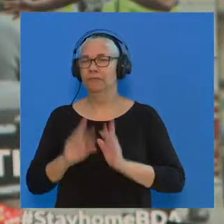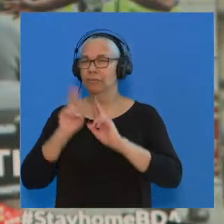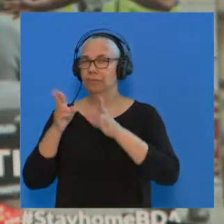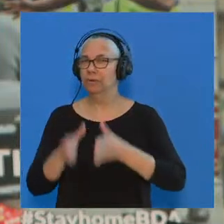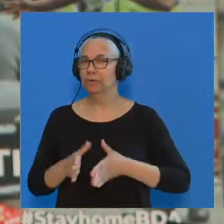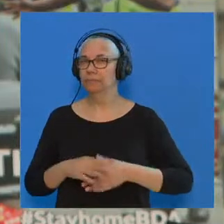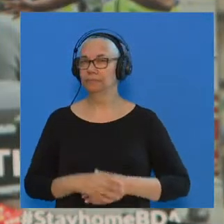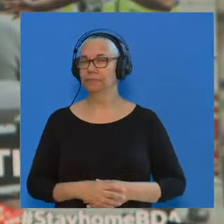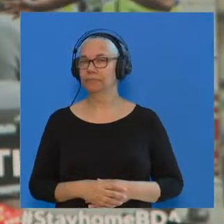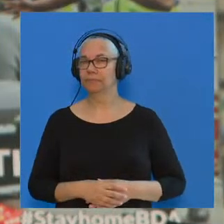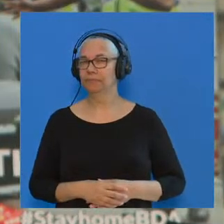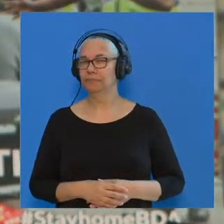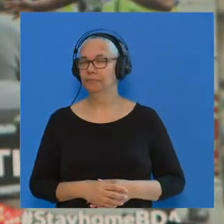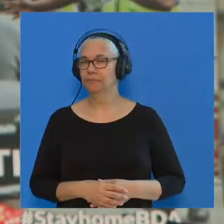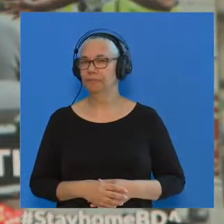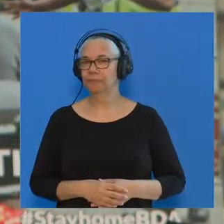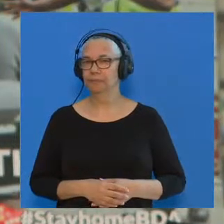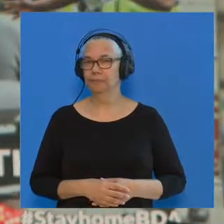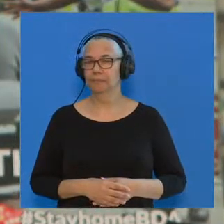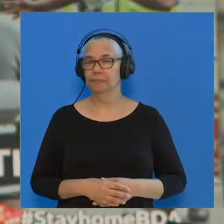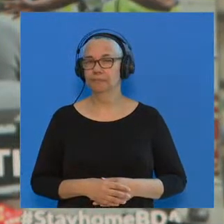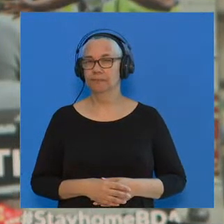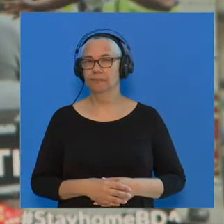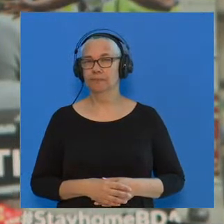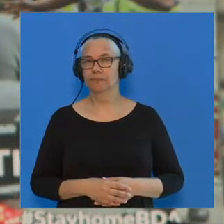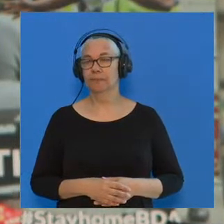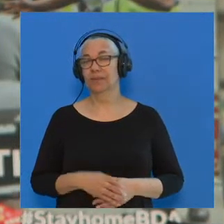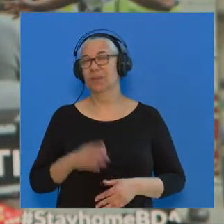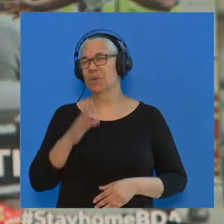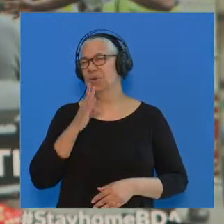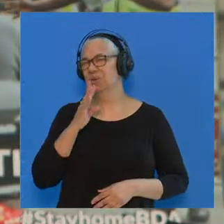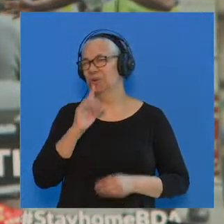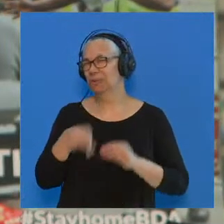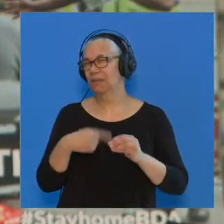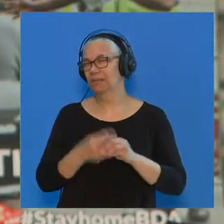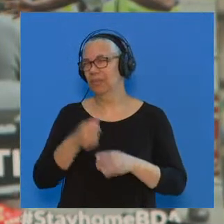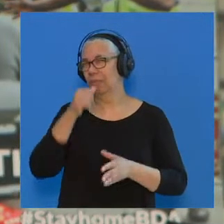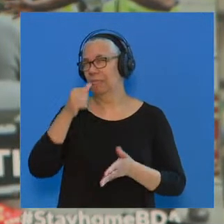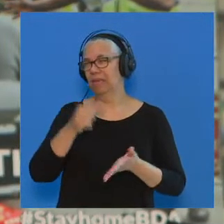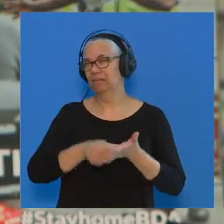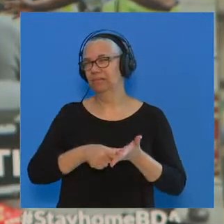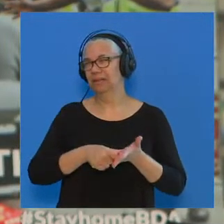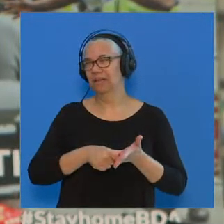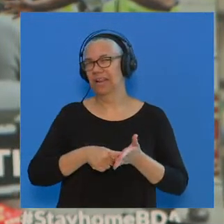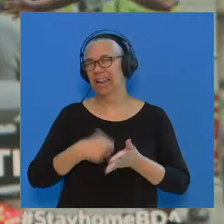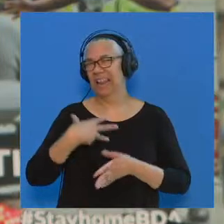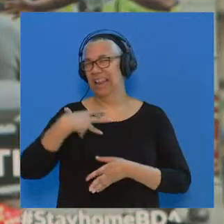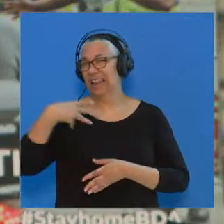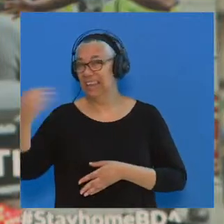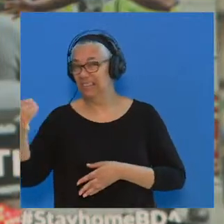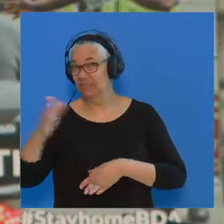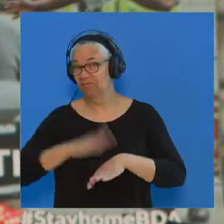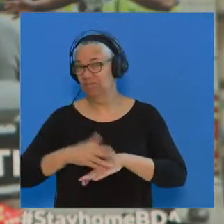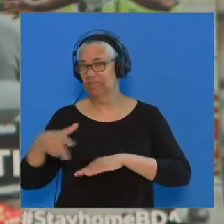you mentioned the mail going out on the cargo ships but not coming in. Nope.